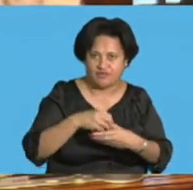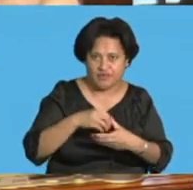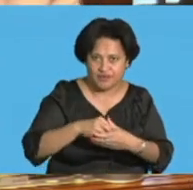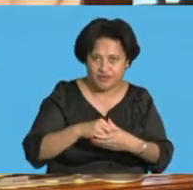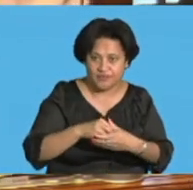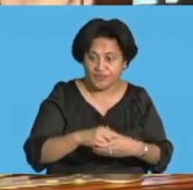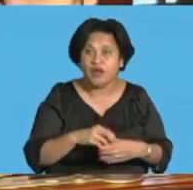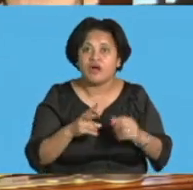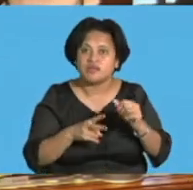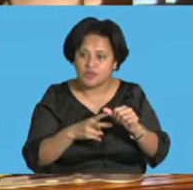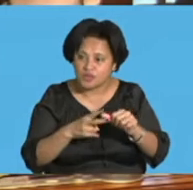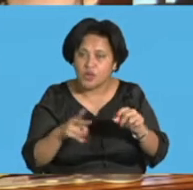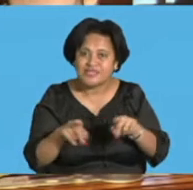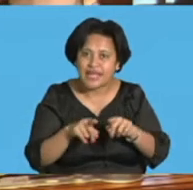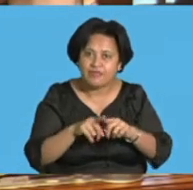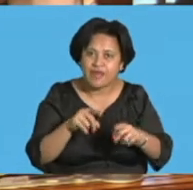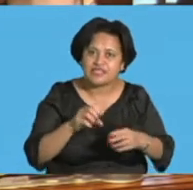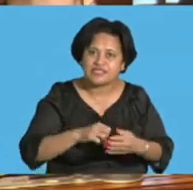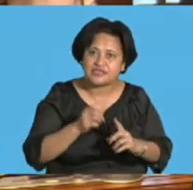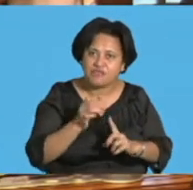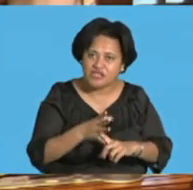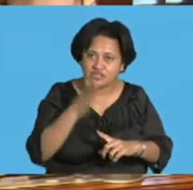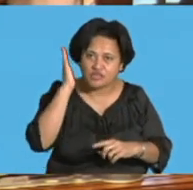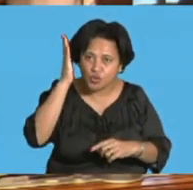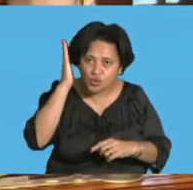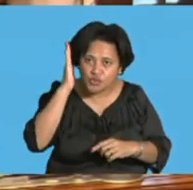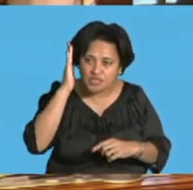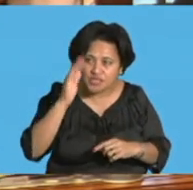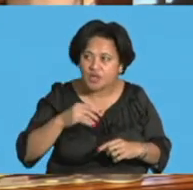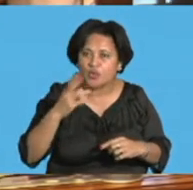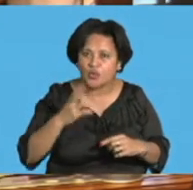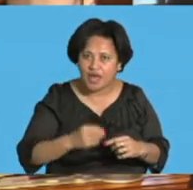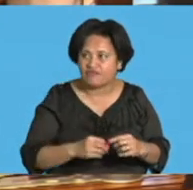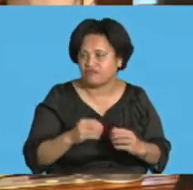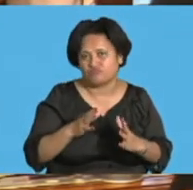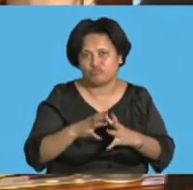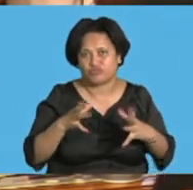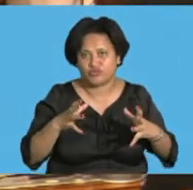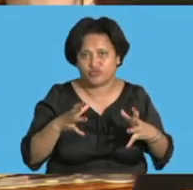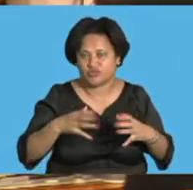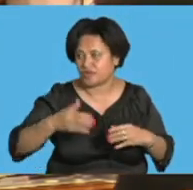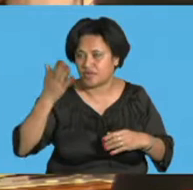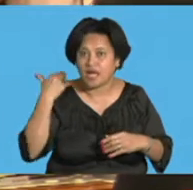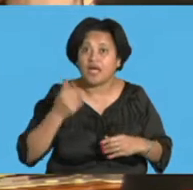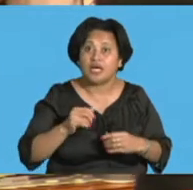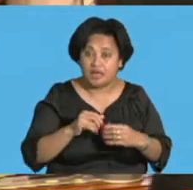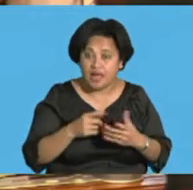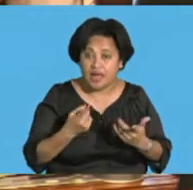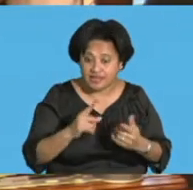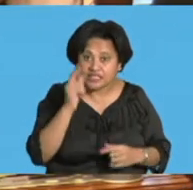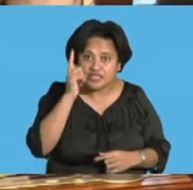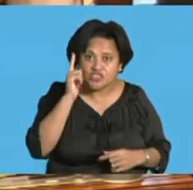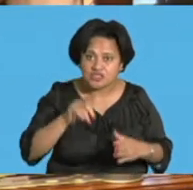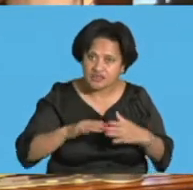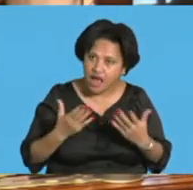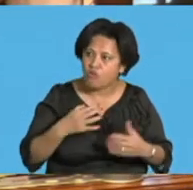advantage of opening up education with an increase of 87% over the last 5 years. Our teacher numbers have also increased over the same period